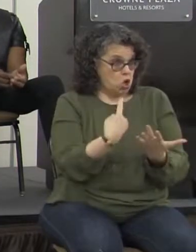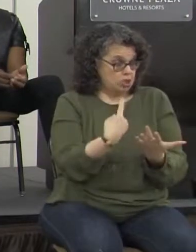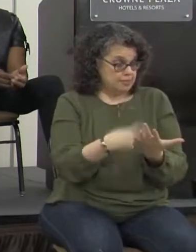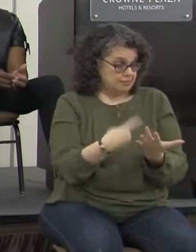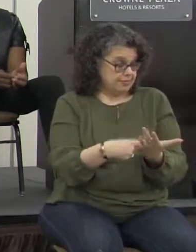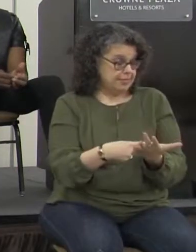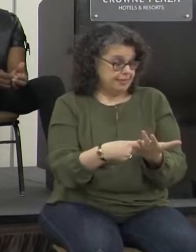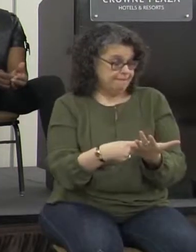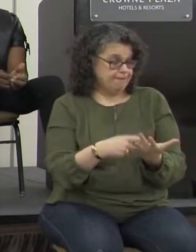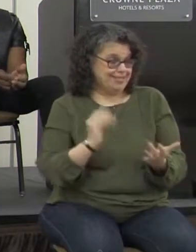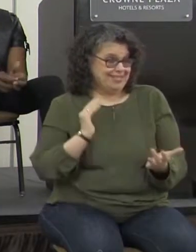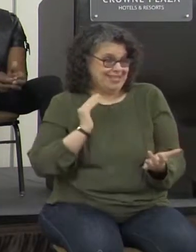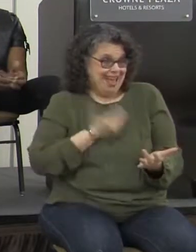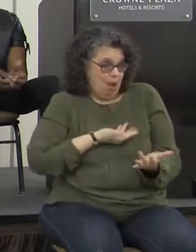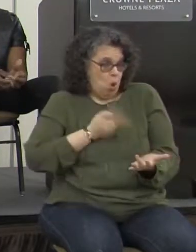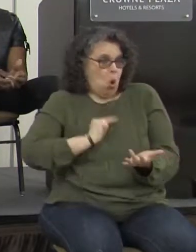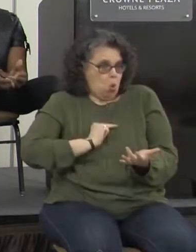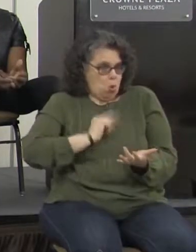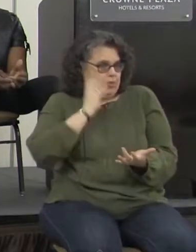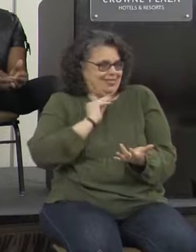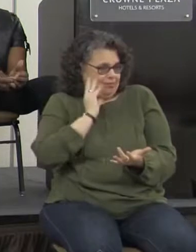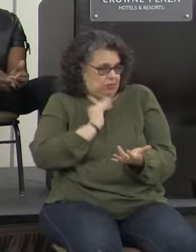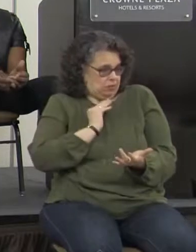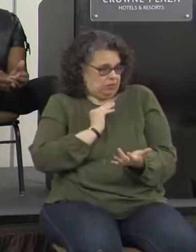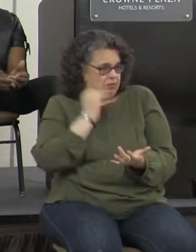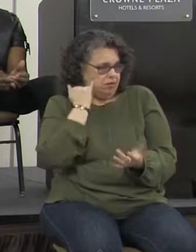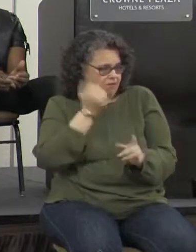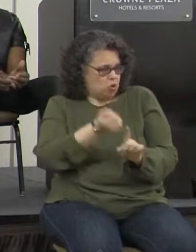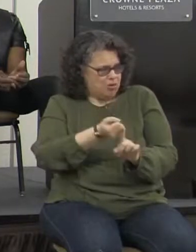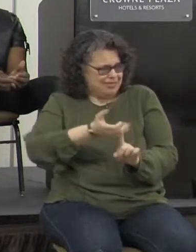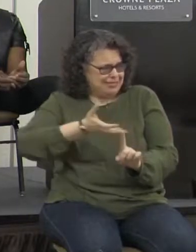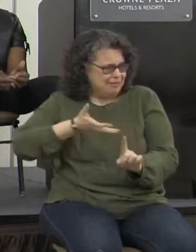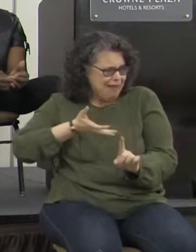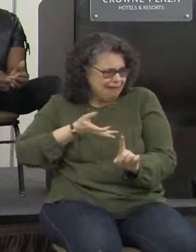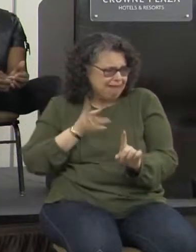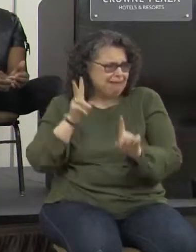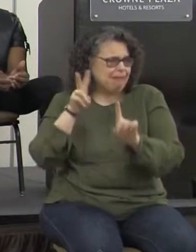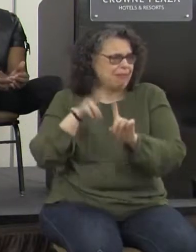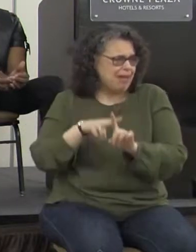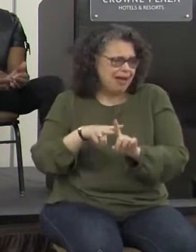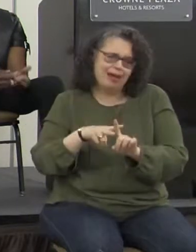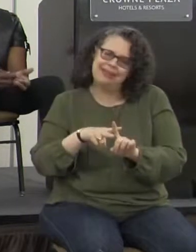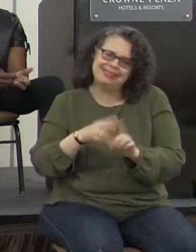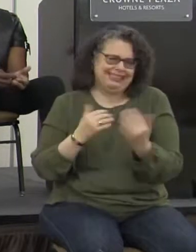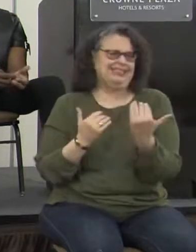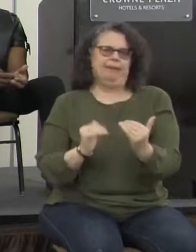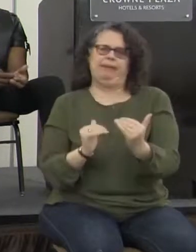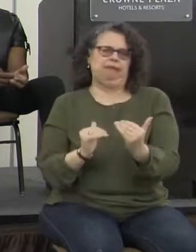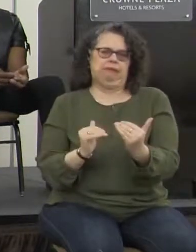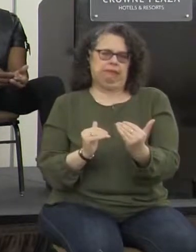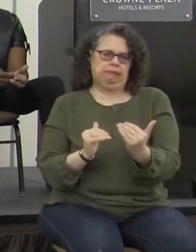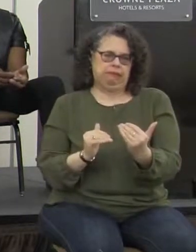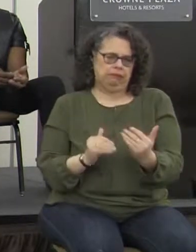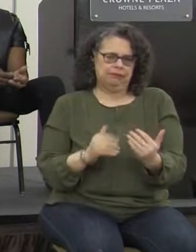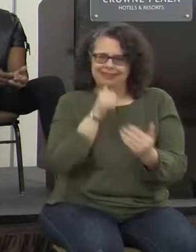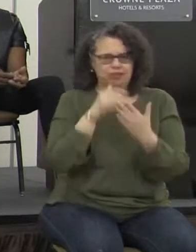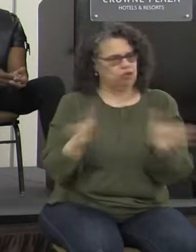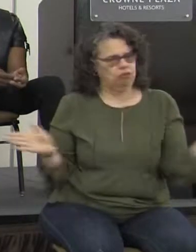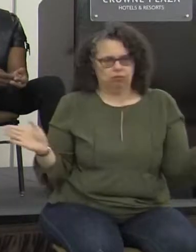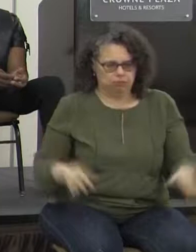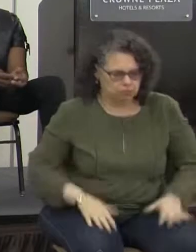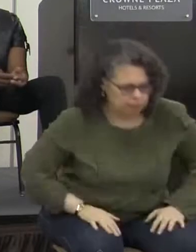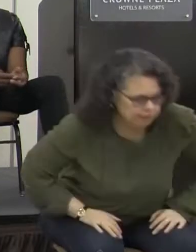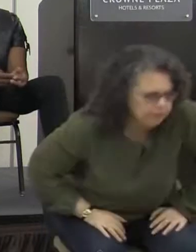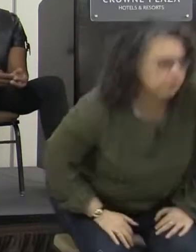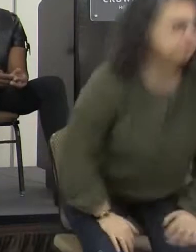really only be taken as our own experience, but if you're going to extrapolate it, it only extrapolates so far. Thank you. Any